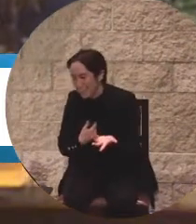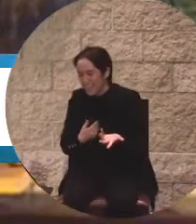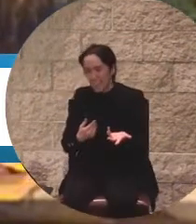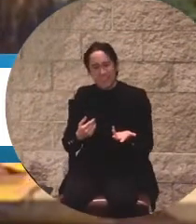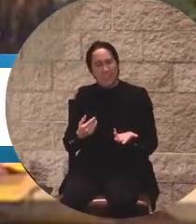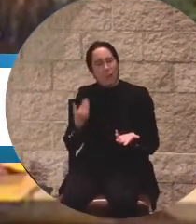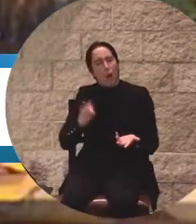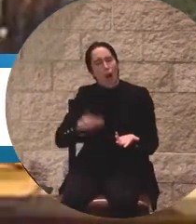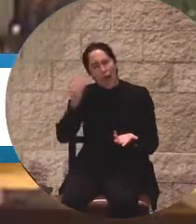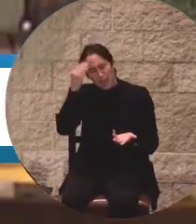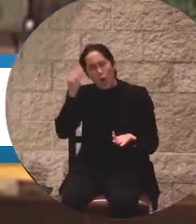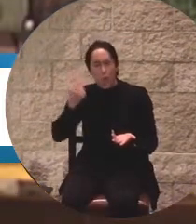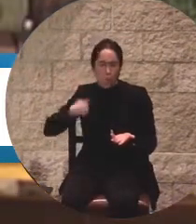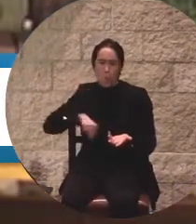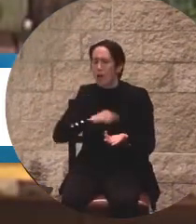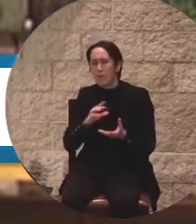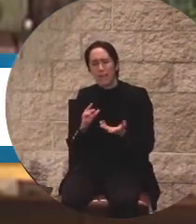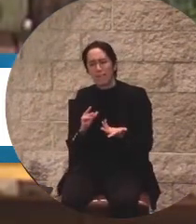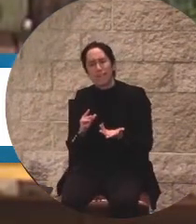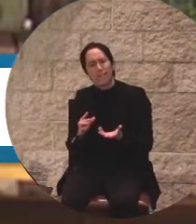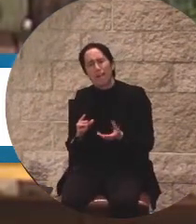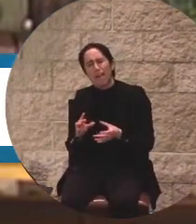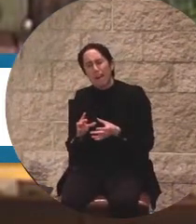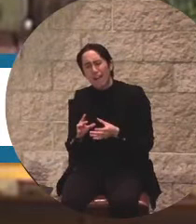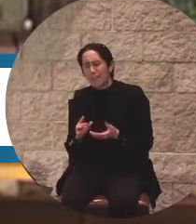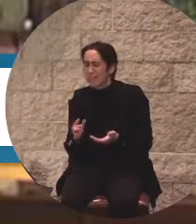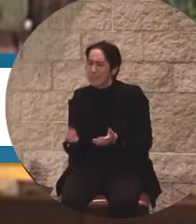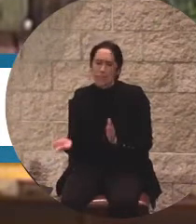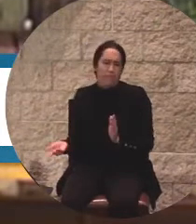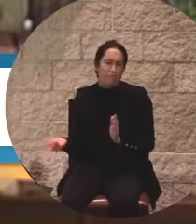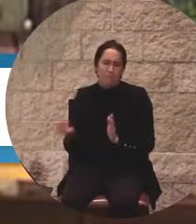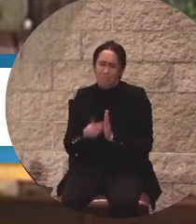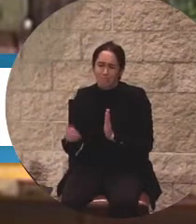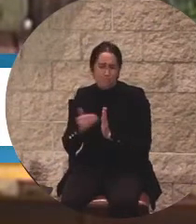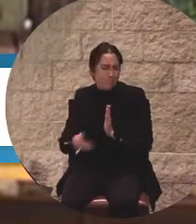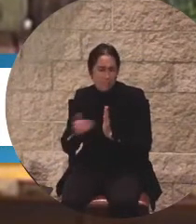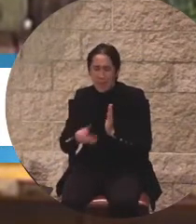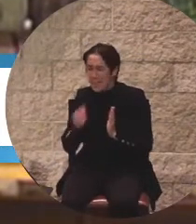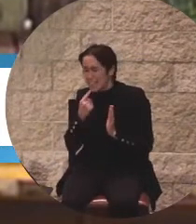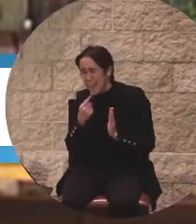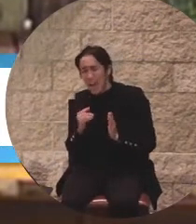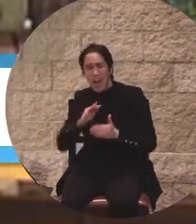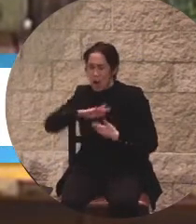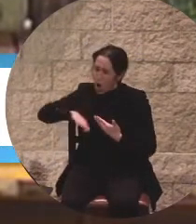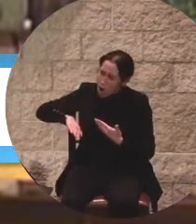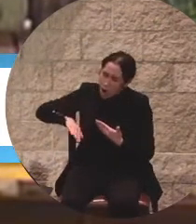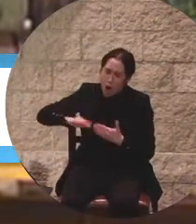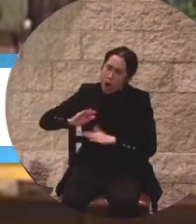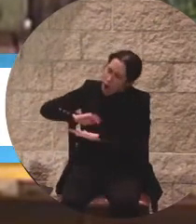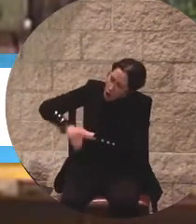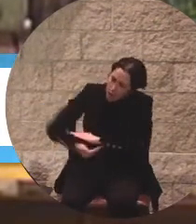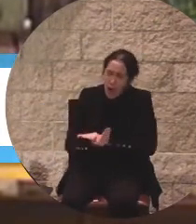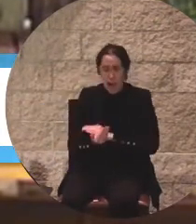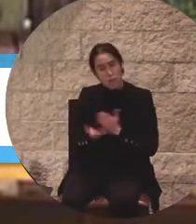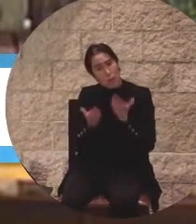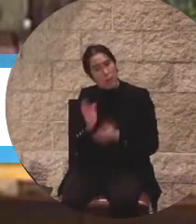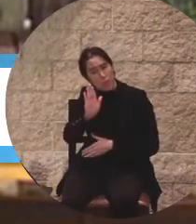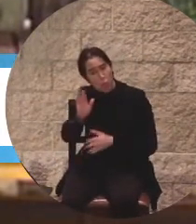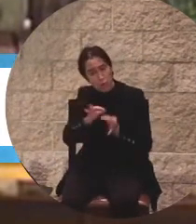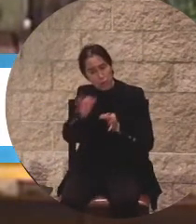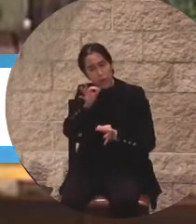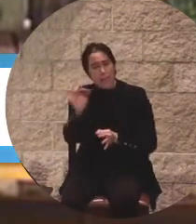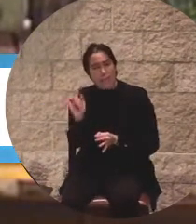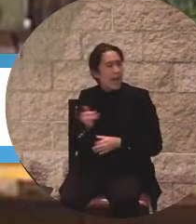maybe your spirituality comes very simple and handcrafted and authentic. And maybe you like a little